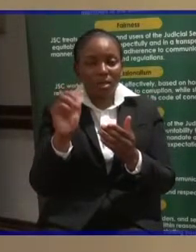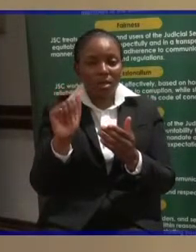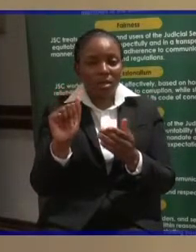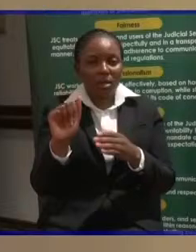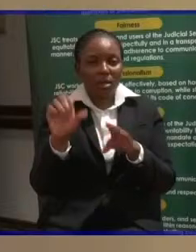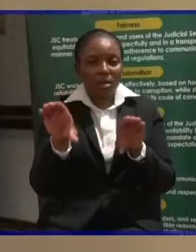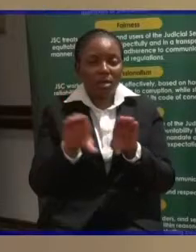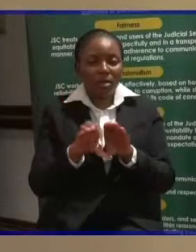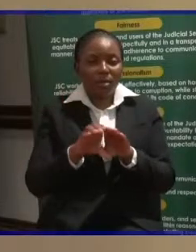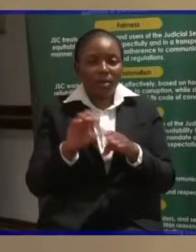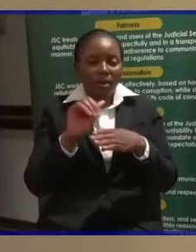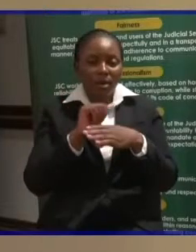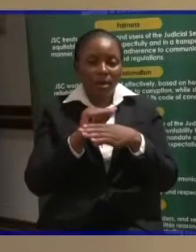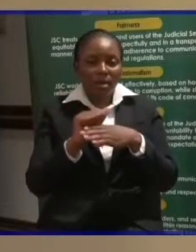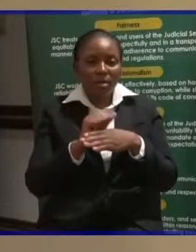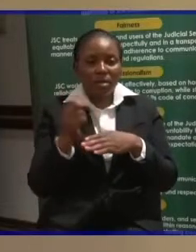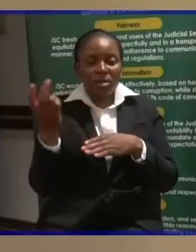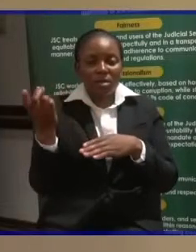And the second part,